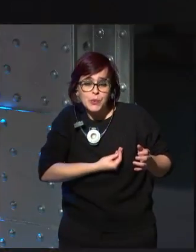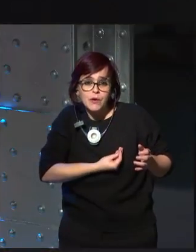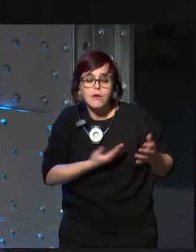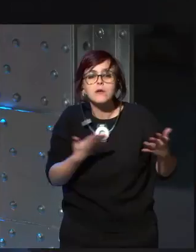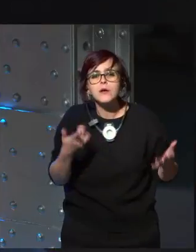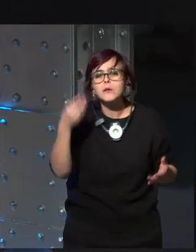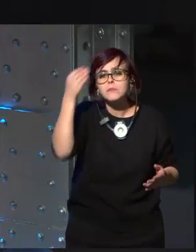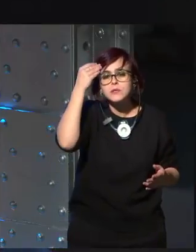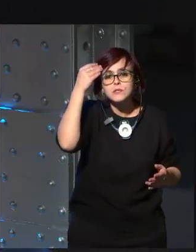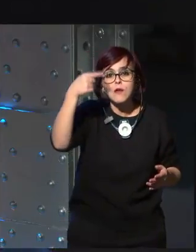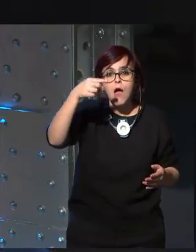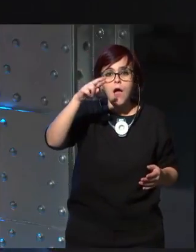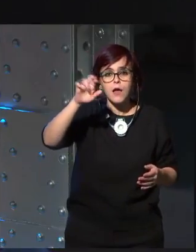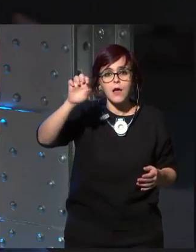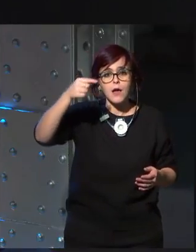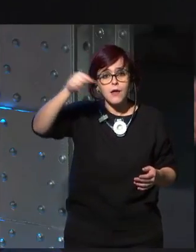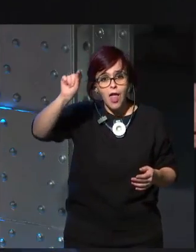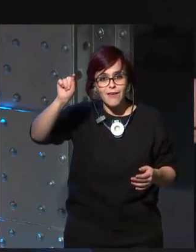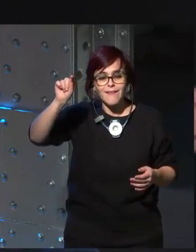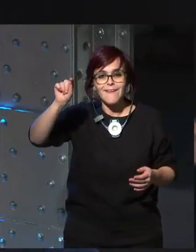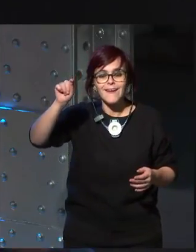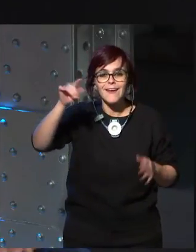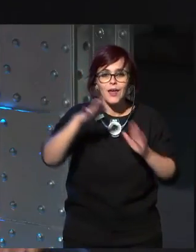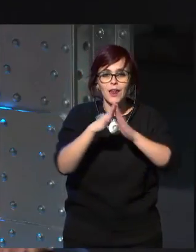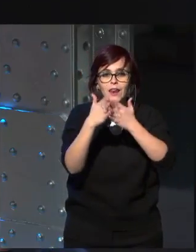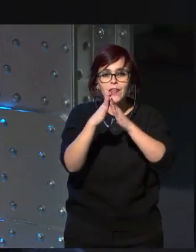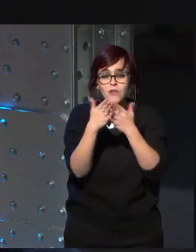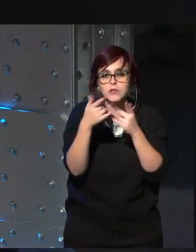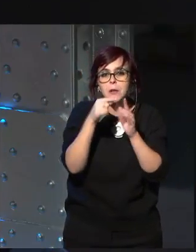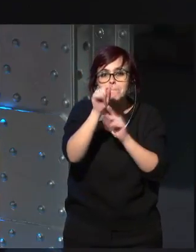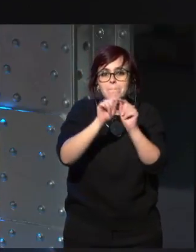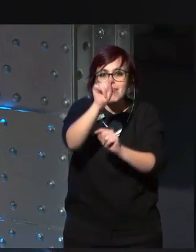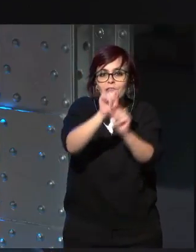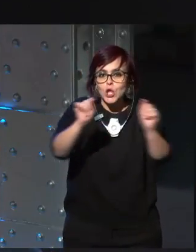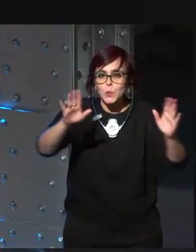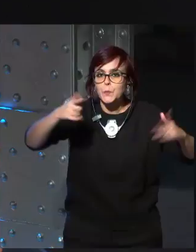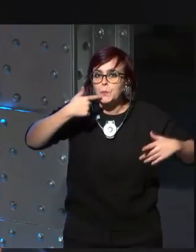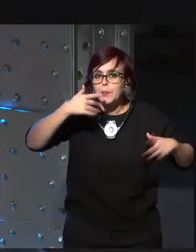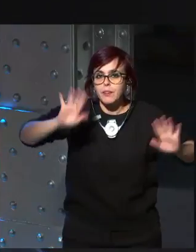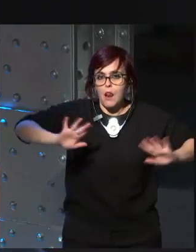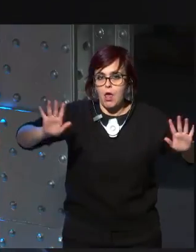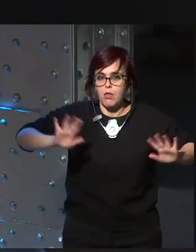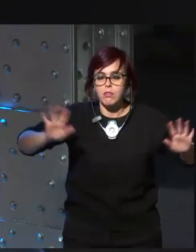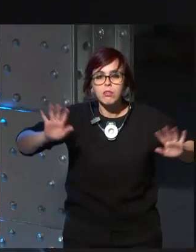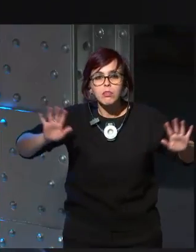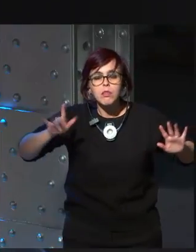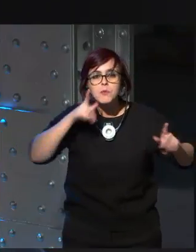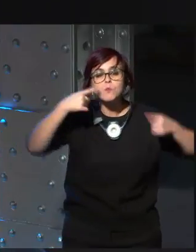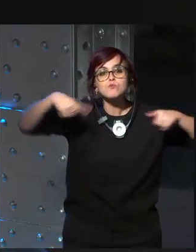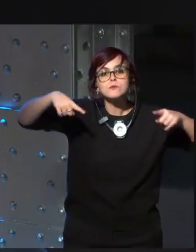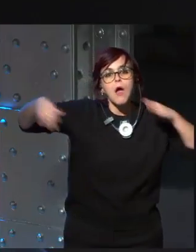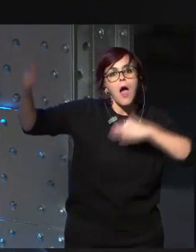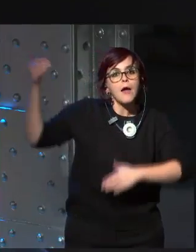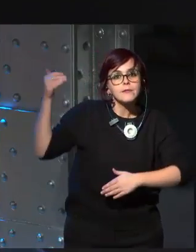rather striking to me. Greg, in the book, without getting into measurements or things like that, and